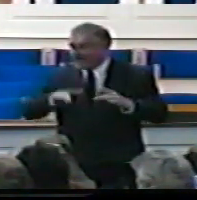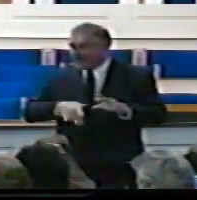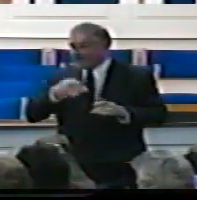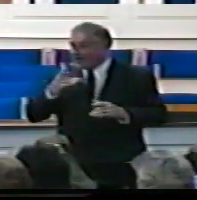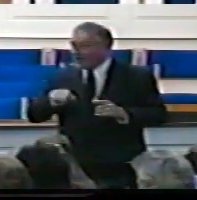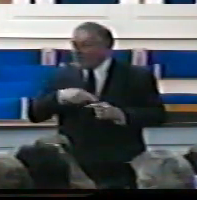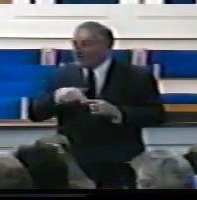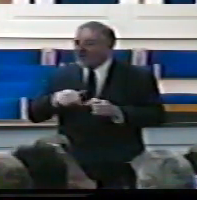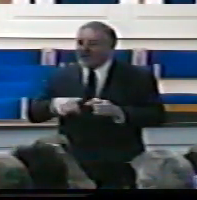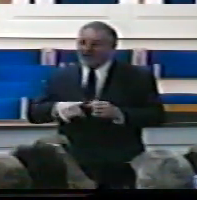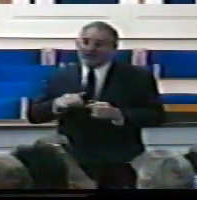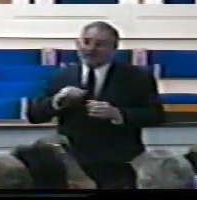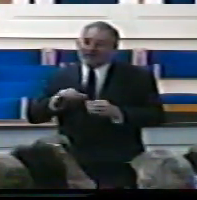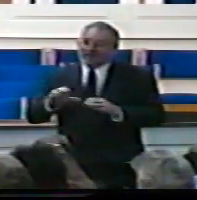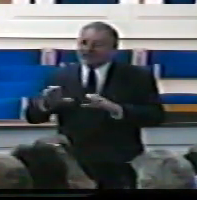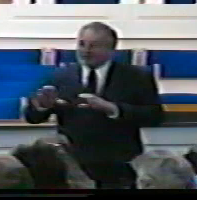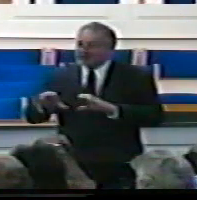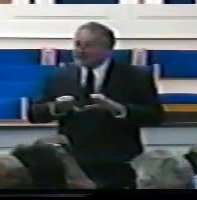when I did something wrong.